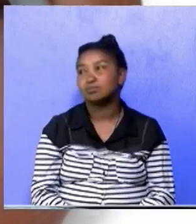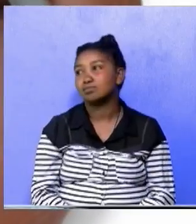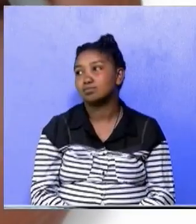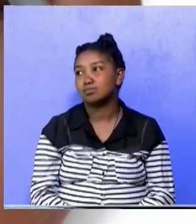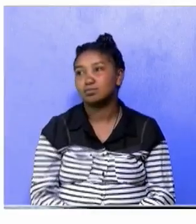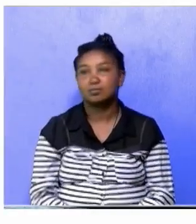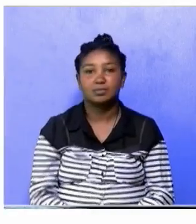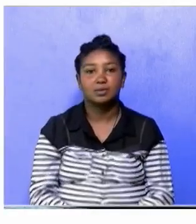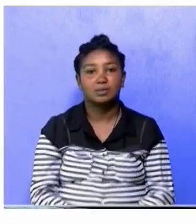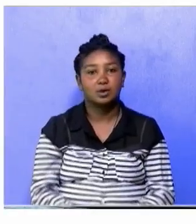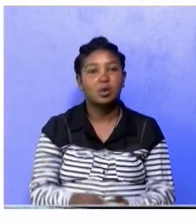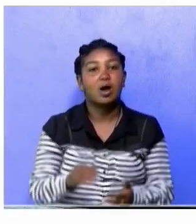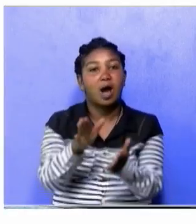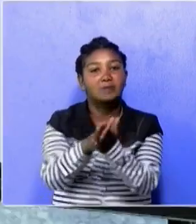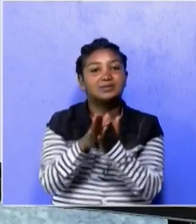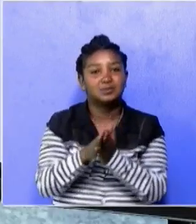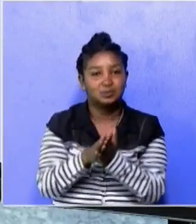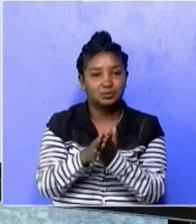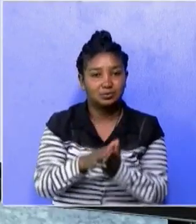At school.